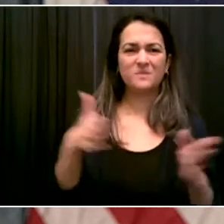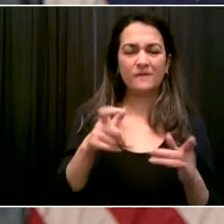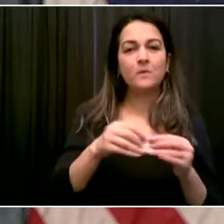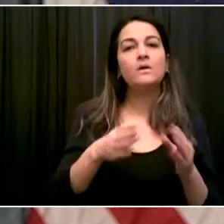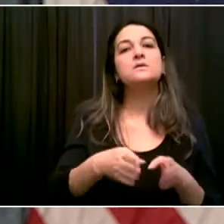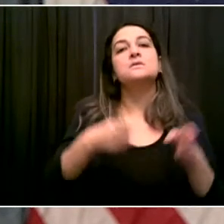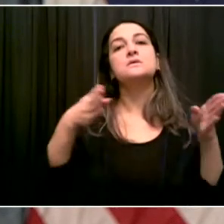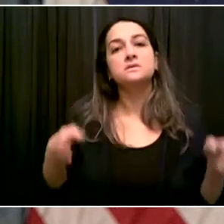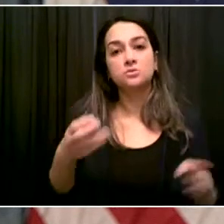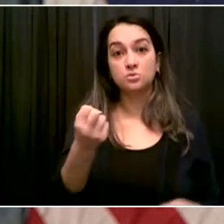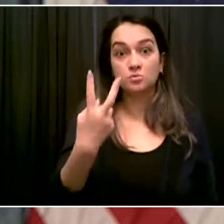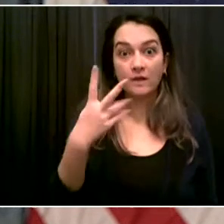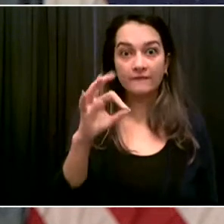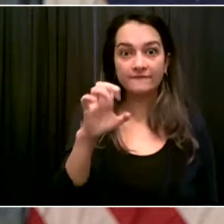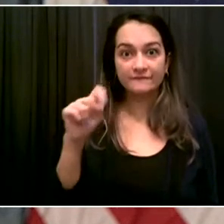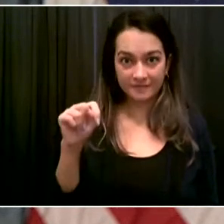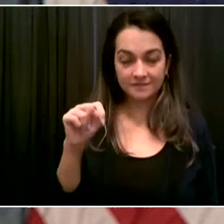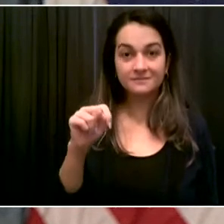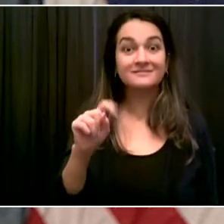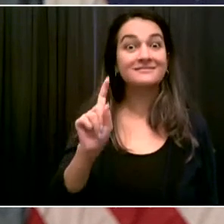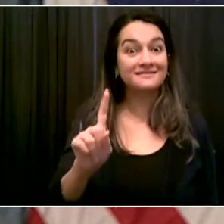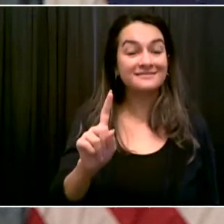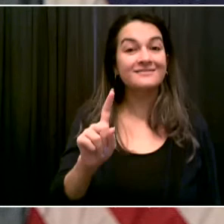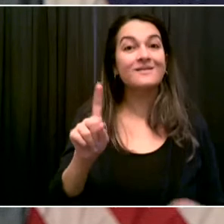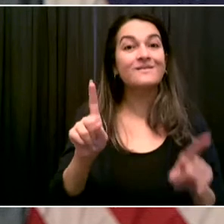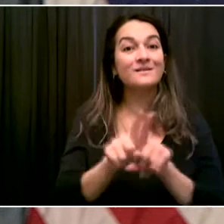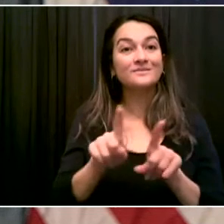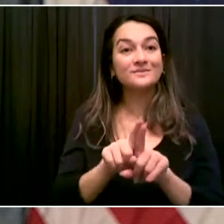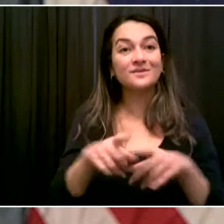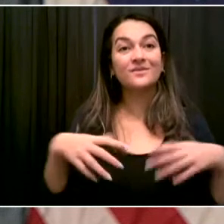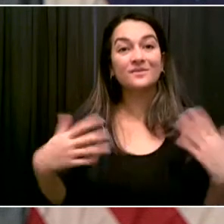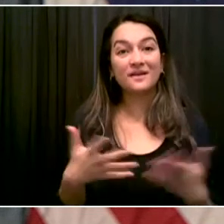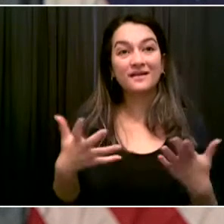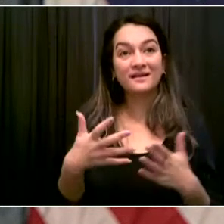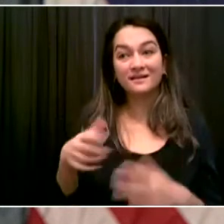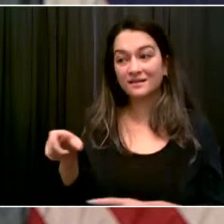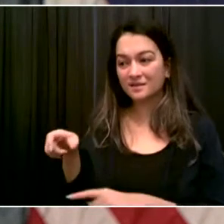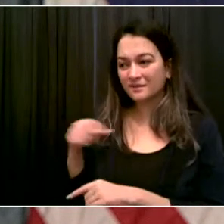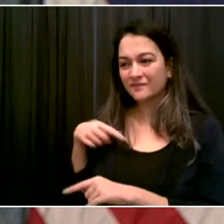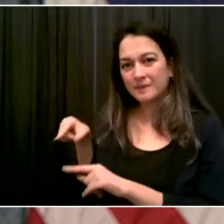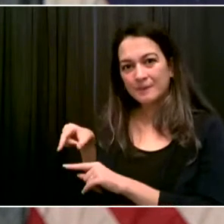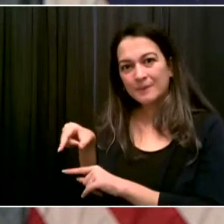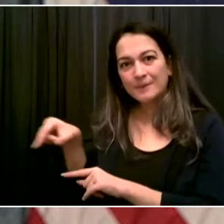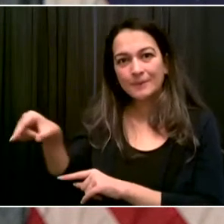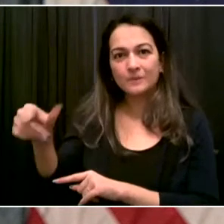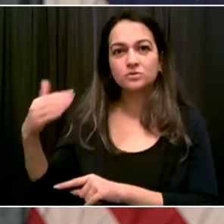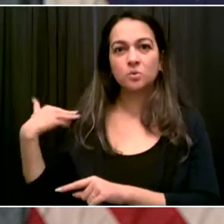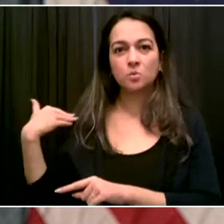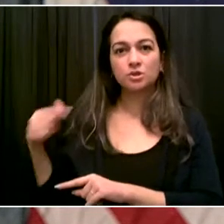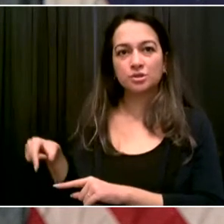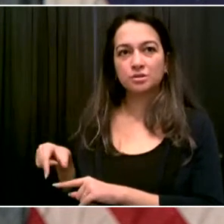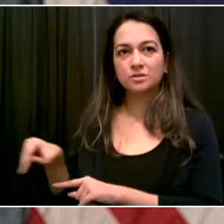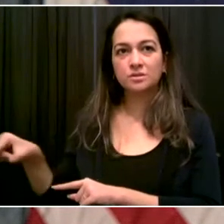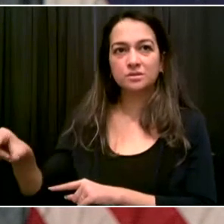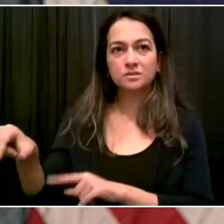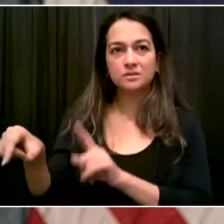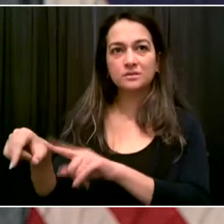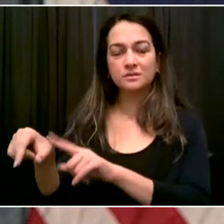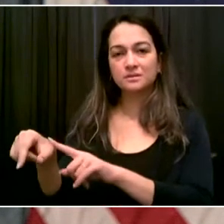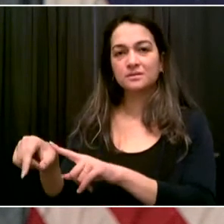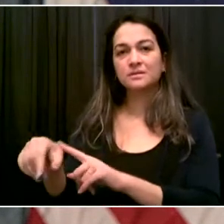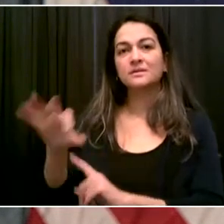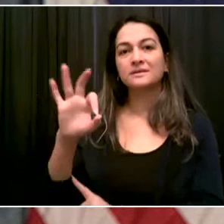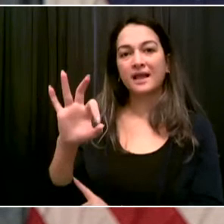of traffic should only be about 10 or 11%, and there are lots of ways to make up for that. But it will reduce the load